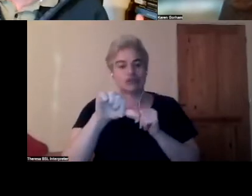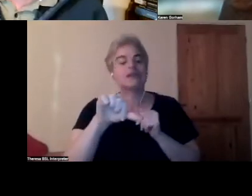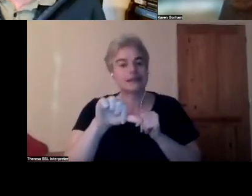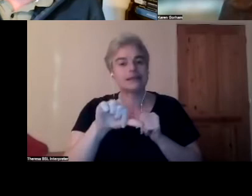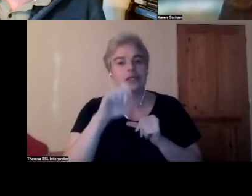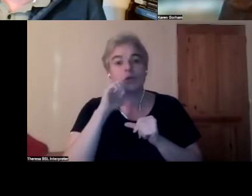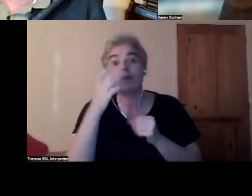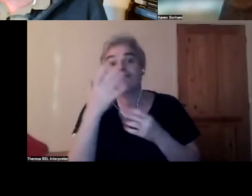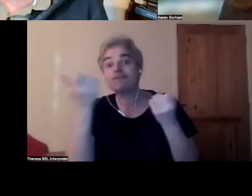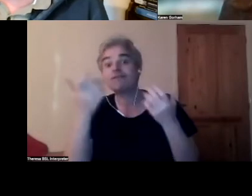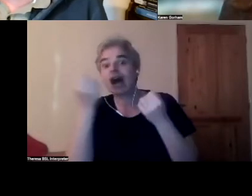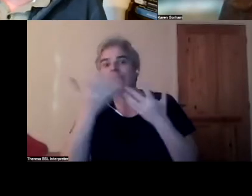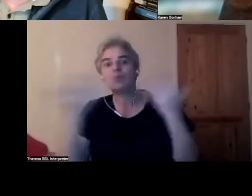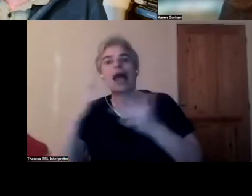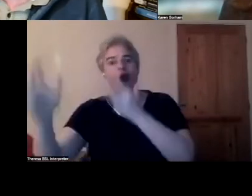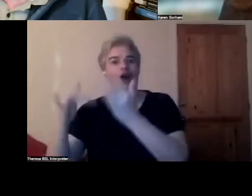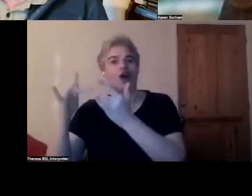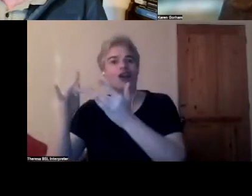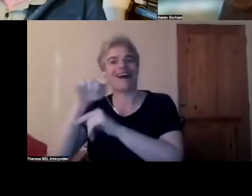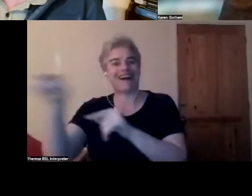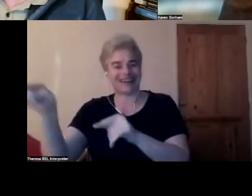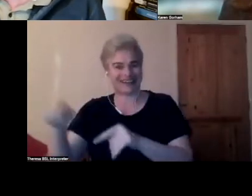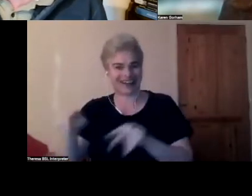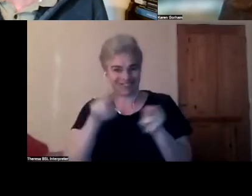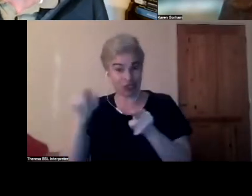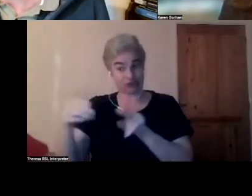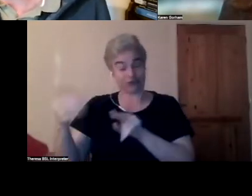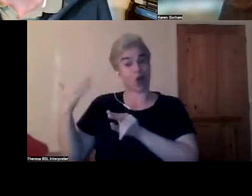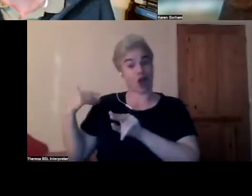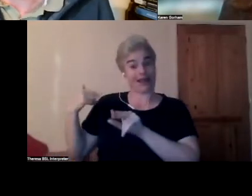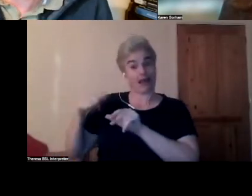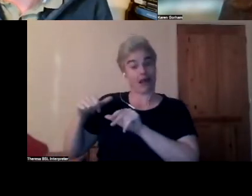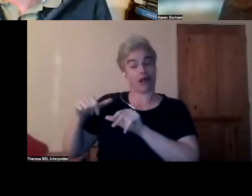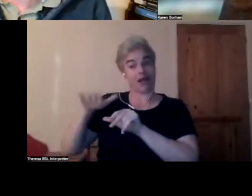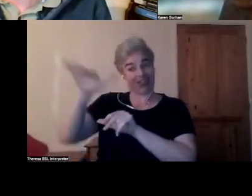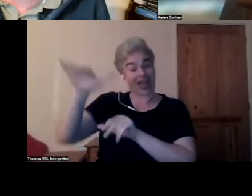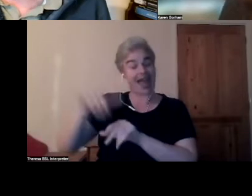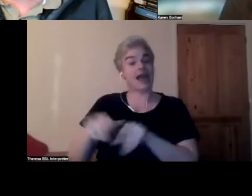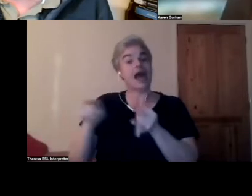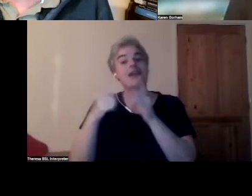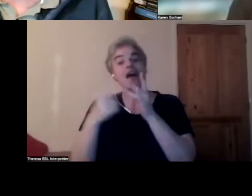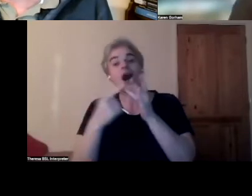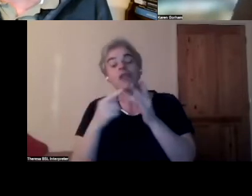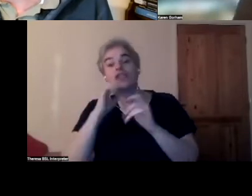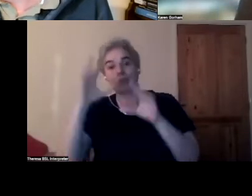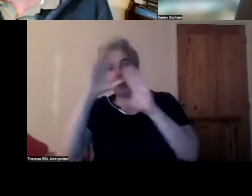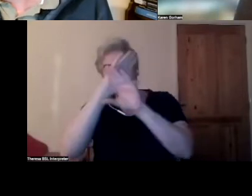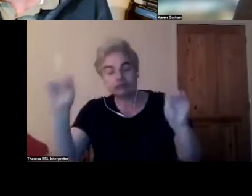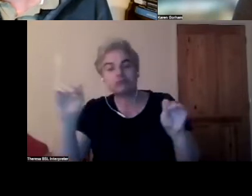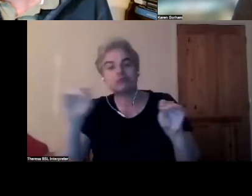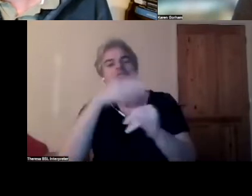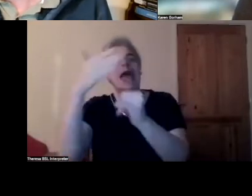find online the videos from the earlier webinars, and we've got others which I'll tell you about right at the